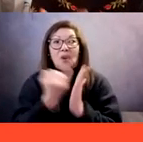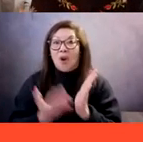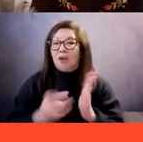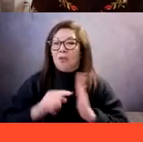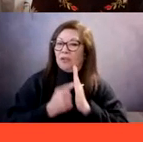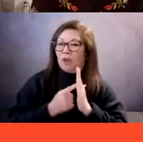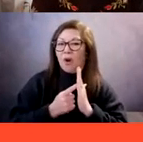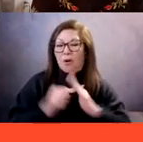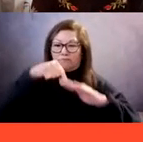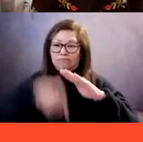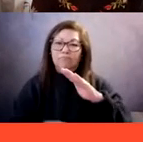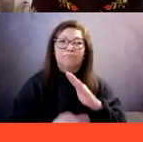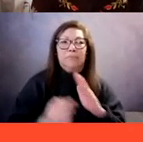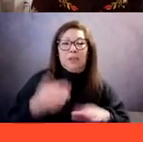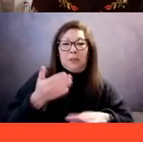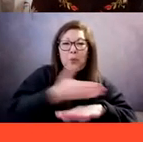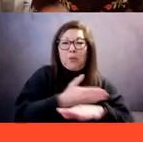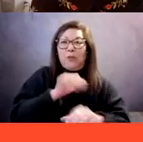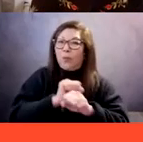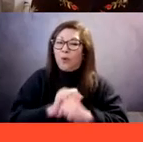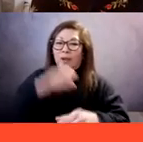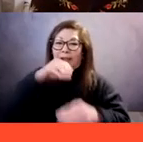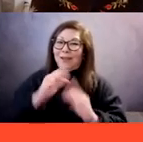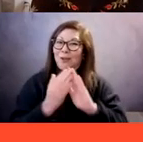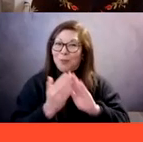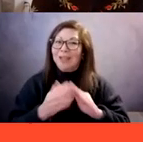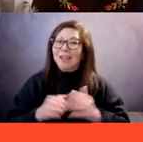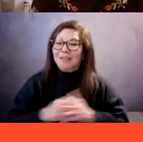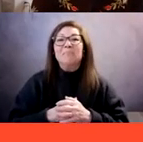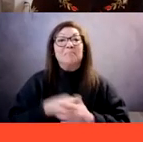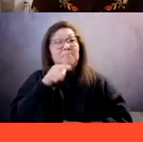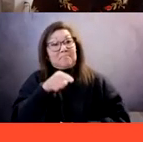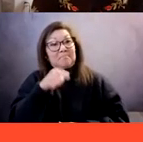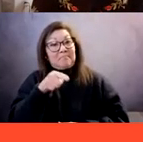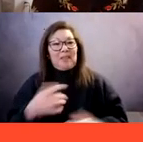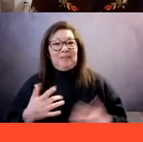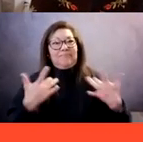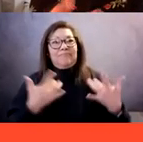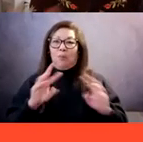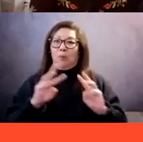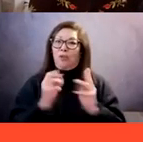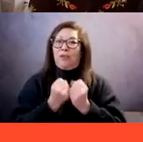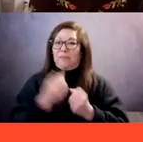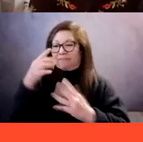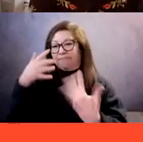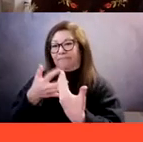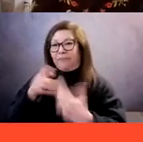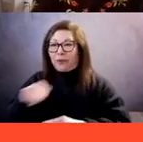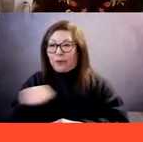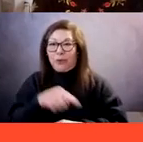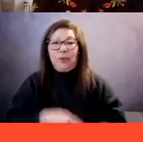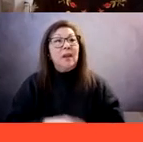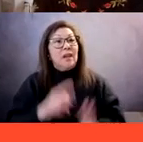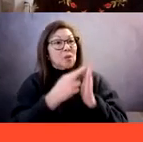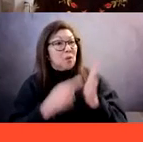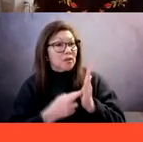begin or deepen your work with the community, then this workshop is for you. So registration information is going to